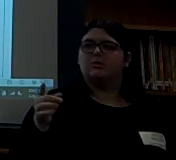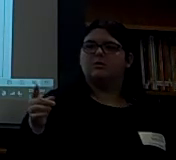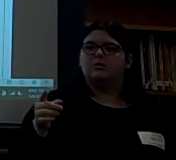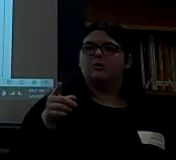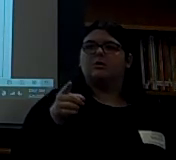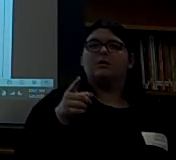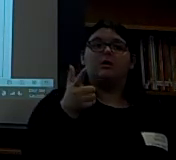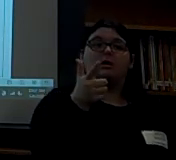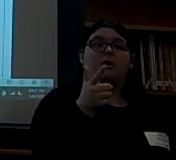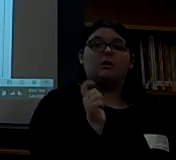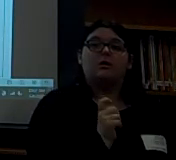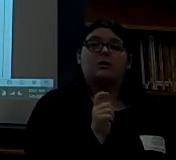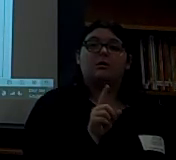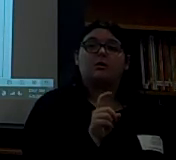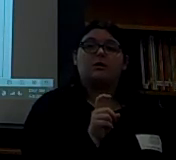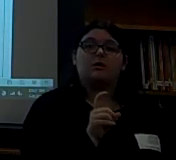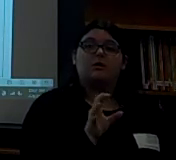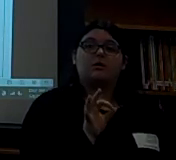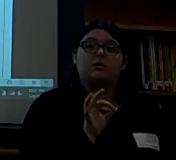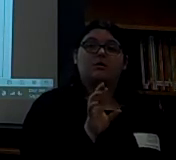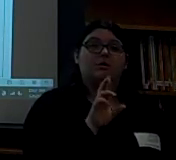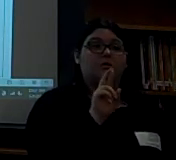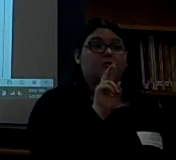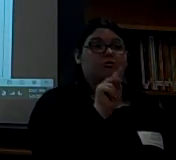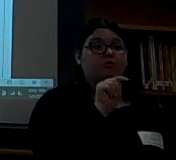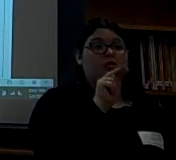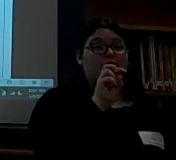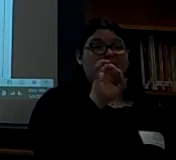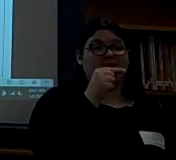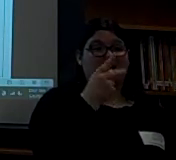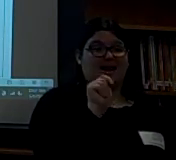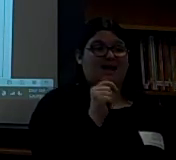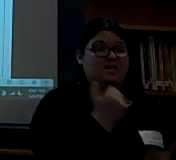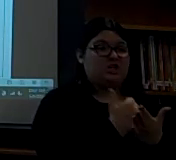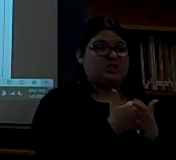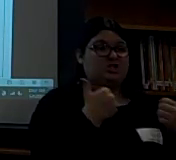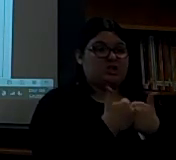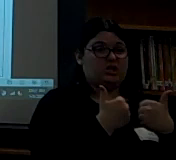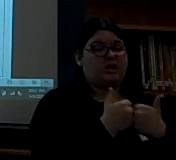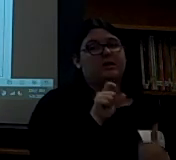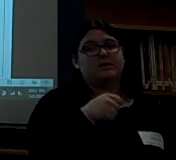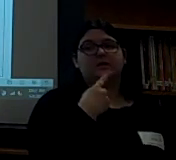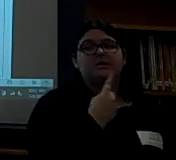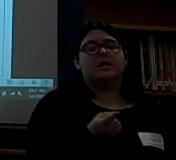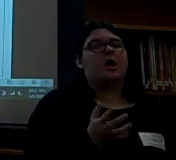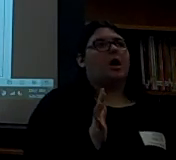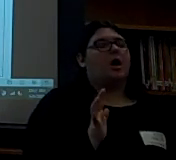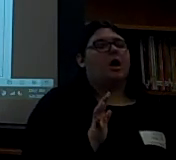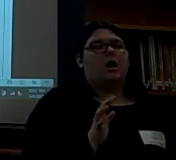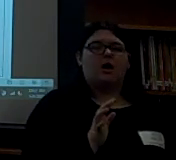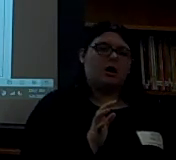I just had a quick question on Fortnite. Yes. It is a new game. Oh my god. And I have to say it because